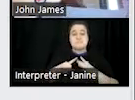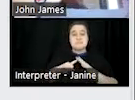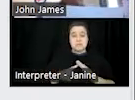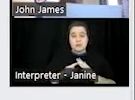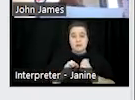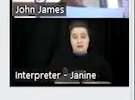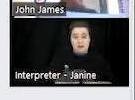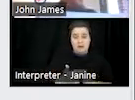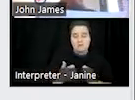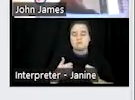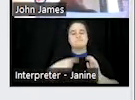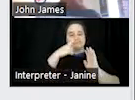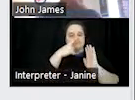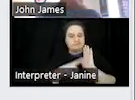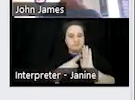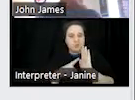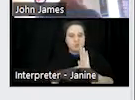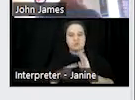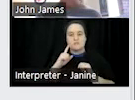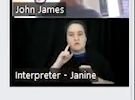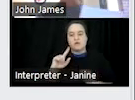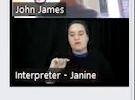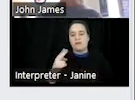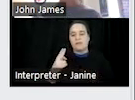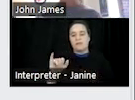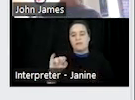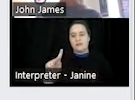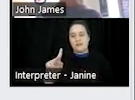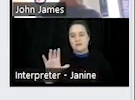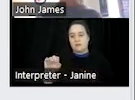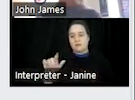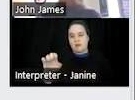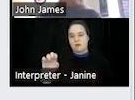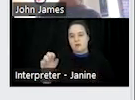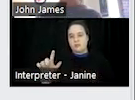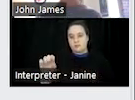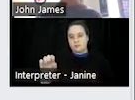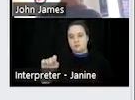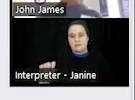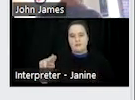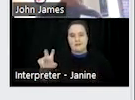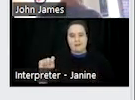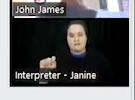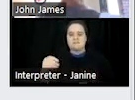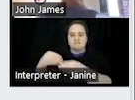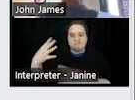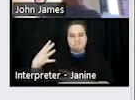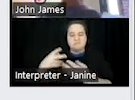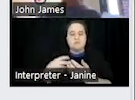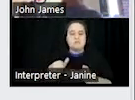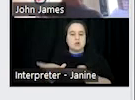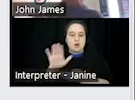doing research on thinkcollege.net, where there's all these colleges with inclusive programs, like mm-hmm. Vanderbilt's